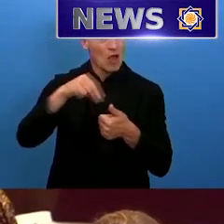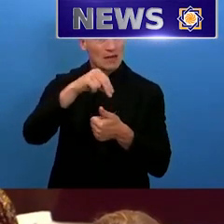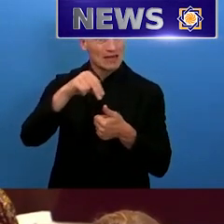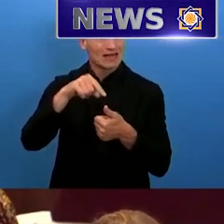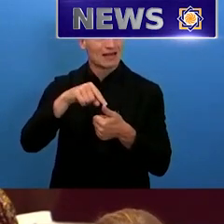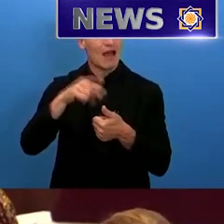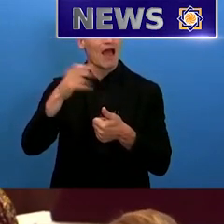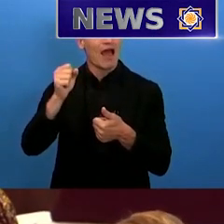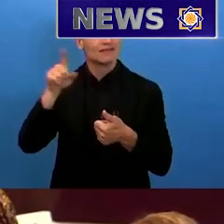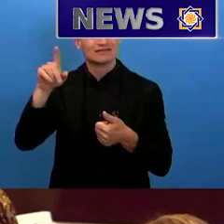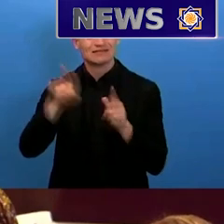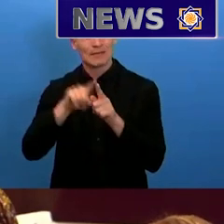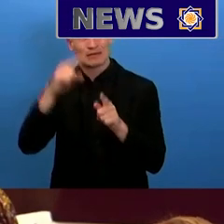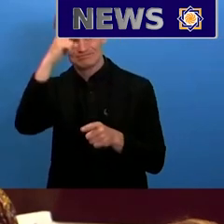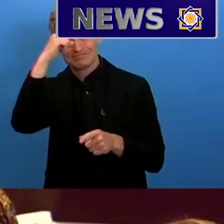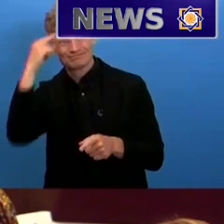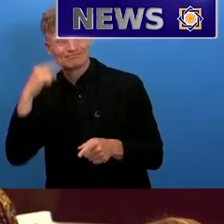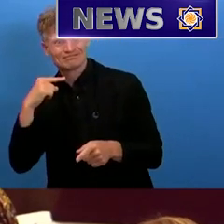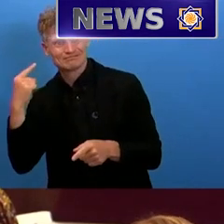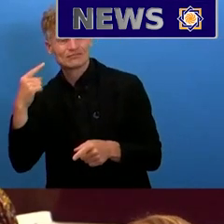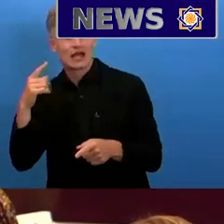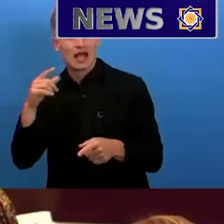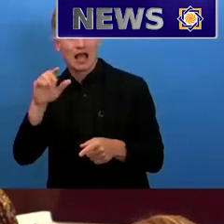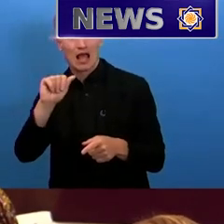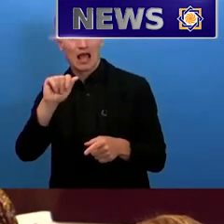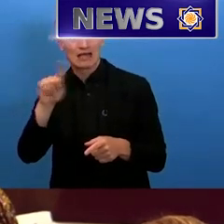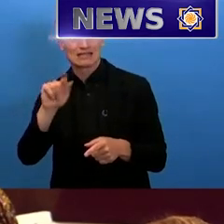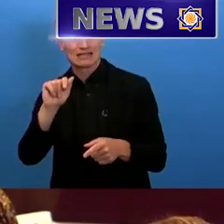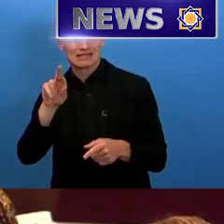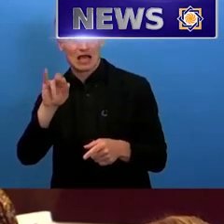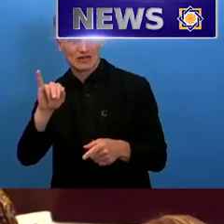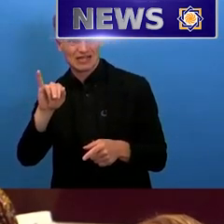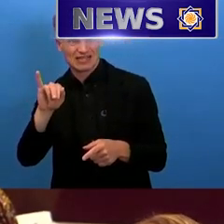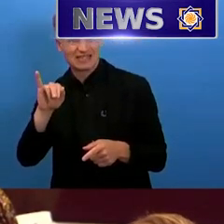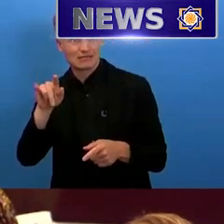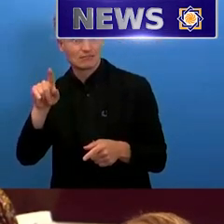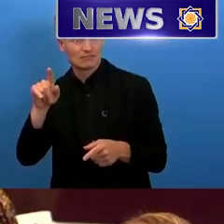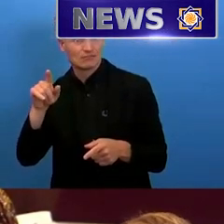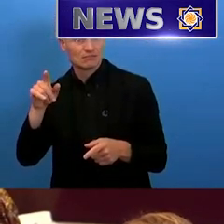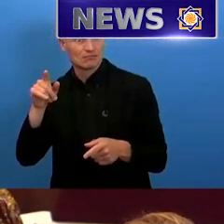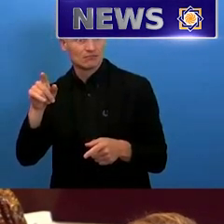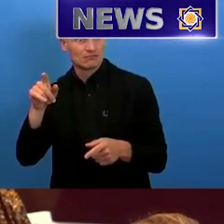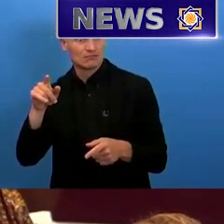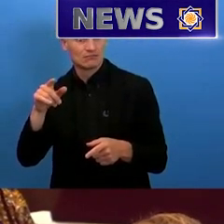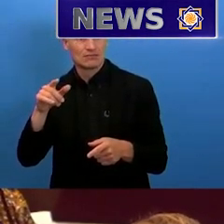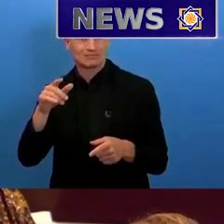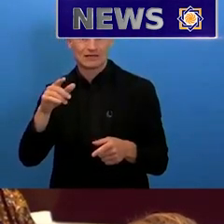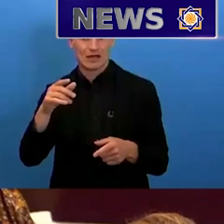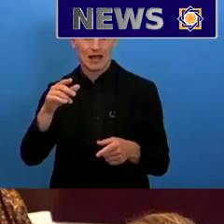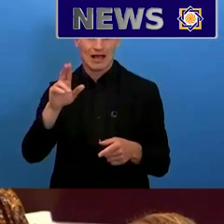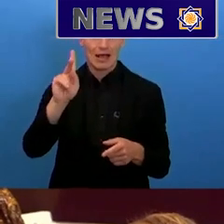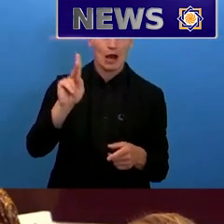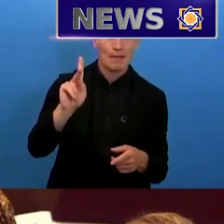result of which was ethnic cleansing of 120,000 native Armenians. The terrible genocide against Armenians in Western Armenia